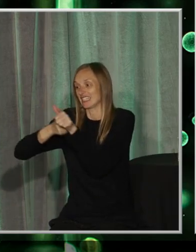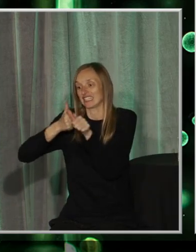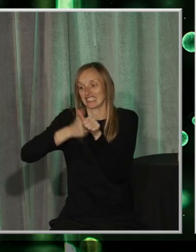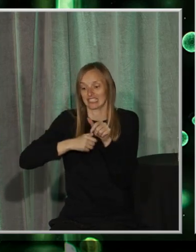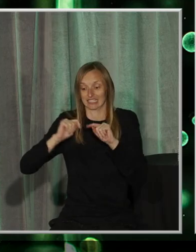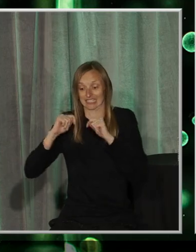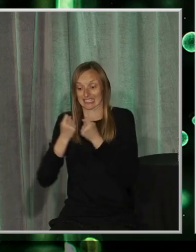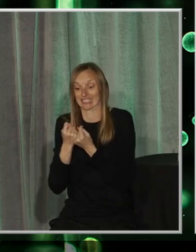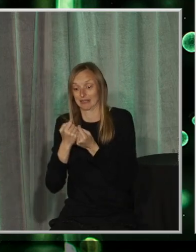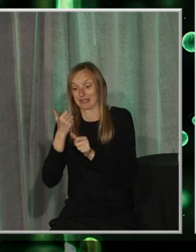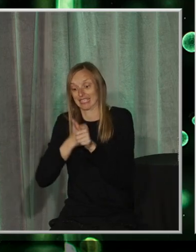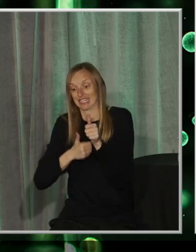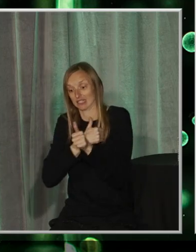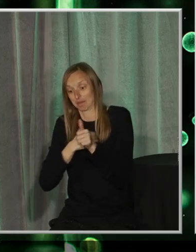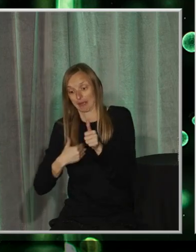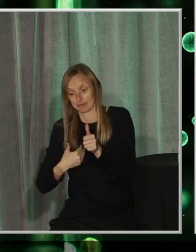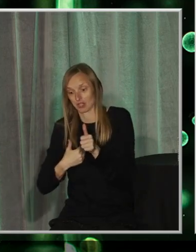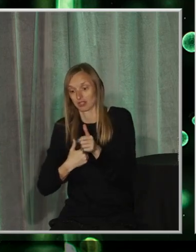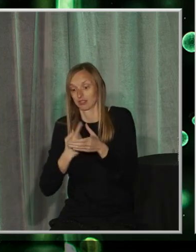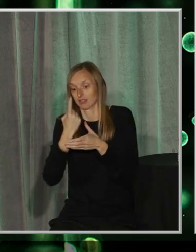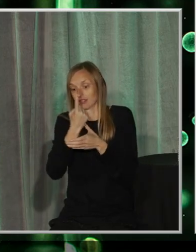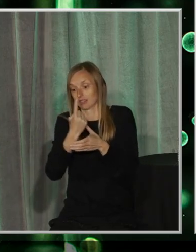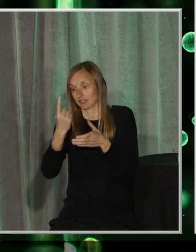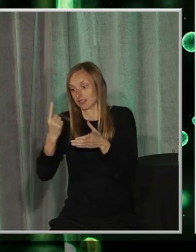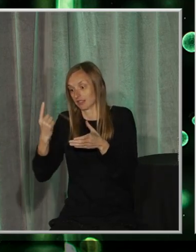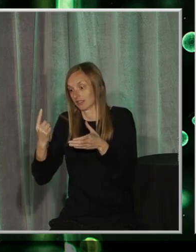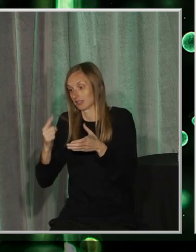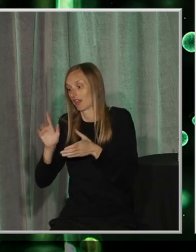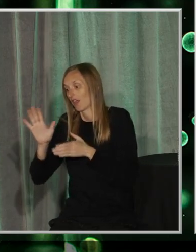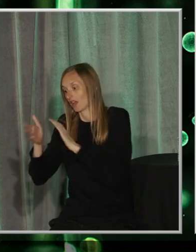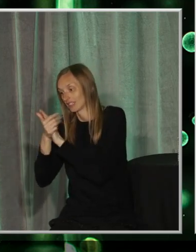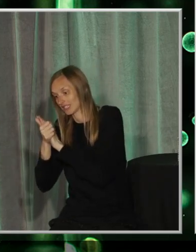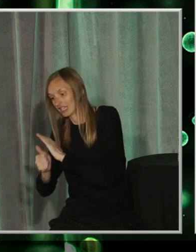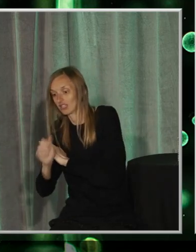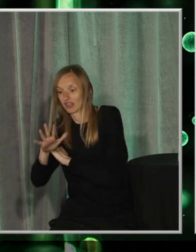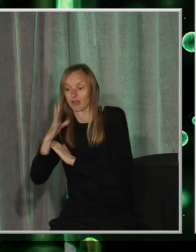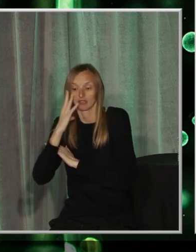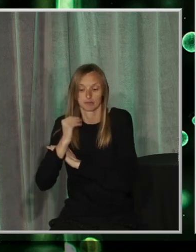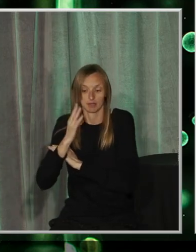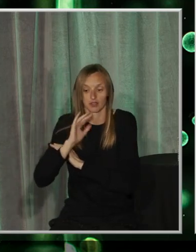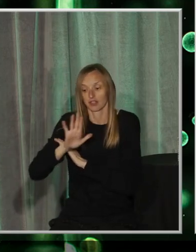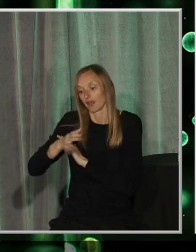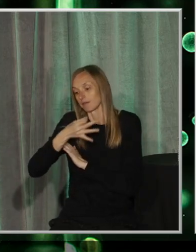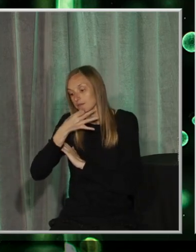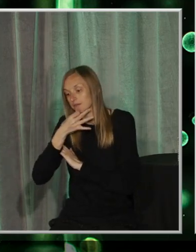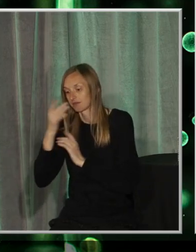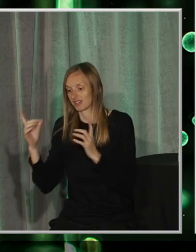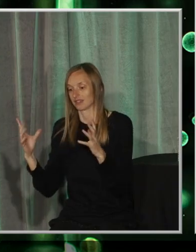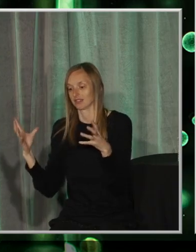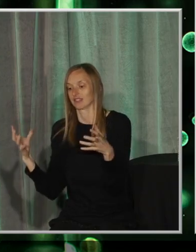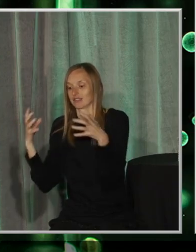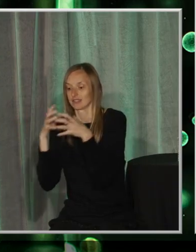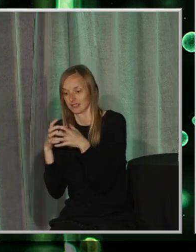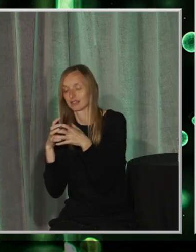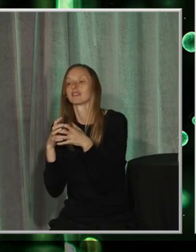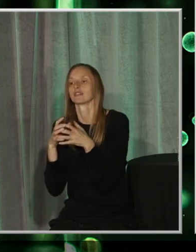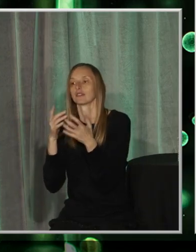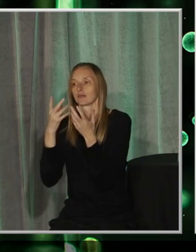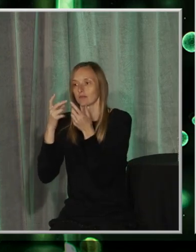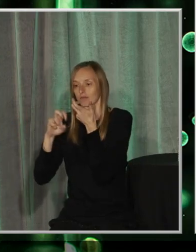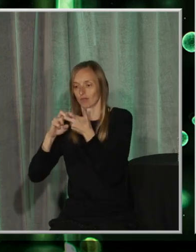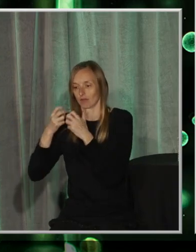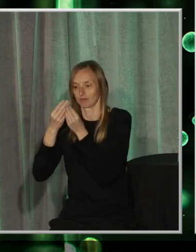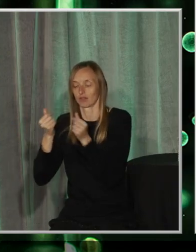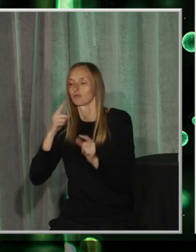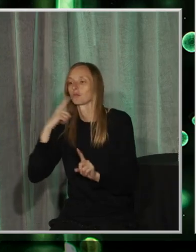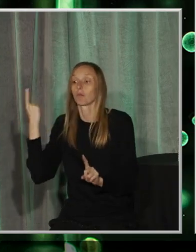team member and their unique skill sets and experiences to solve these wicked problems. Plainly put, we